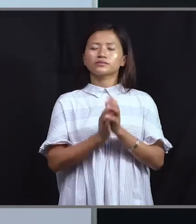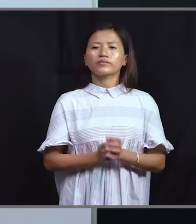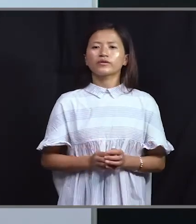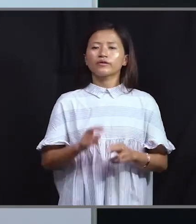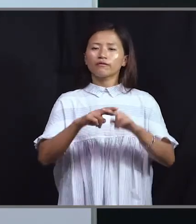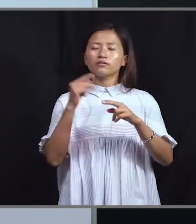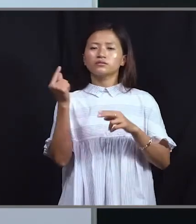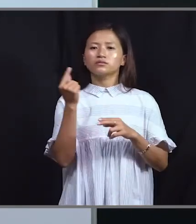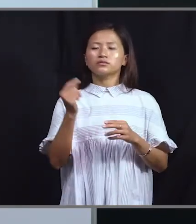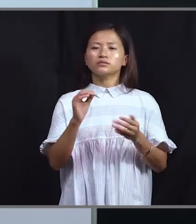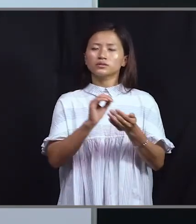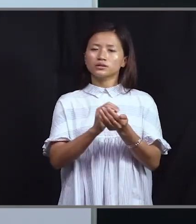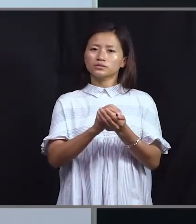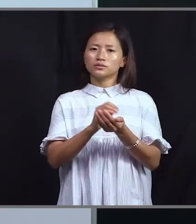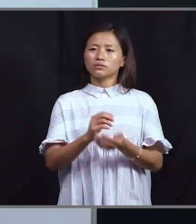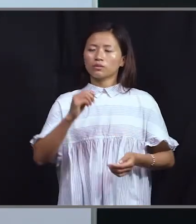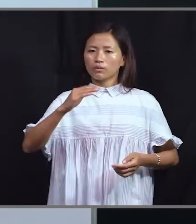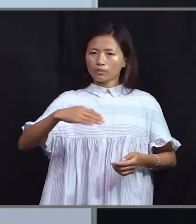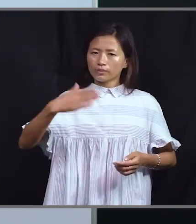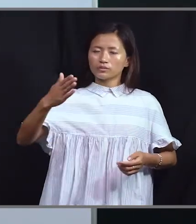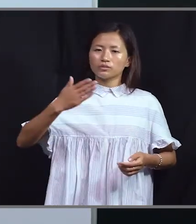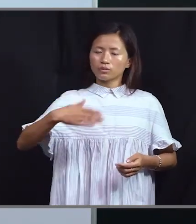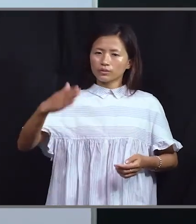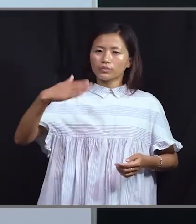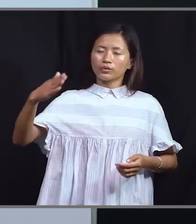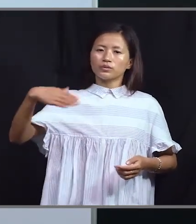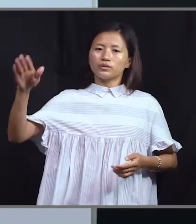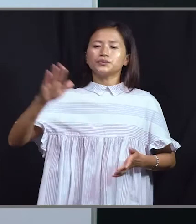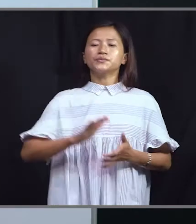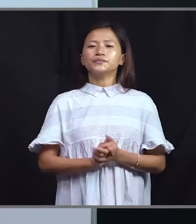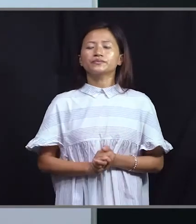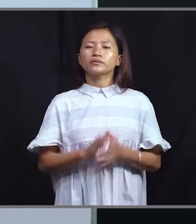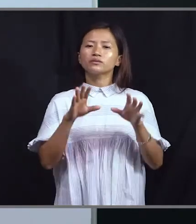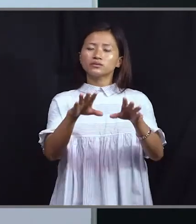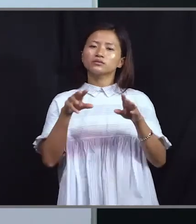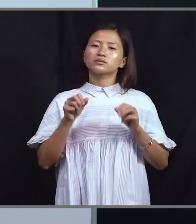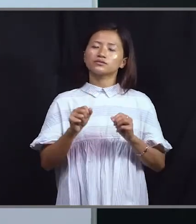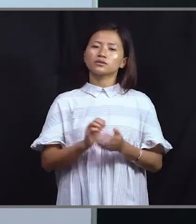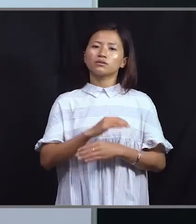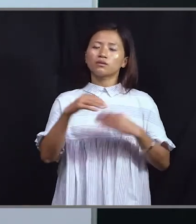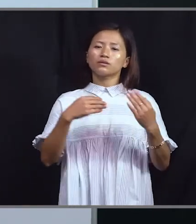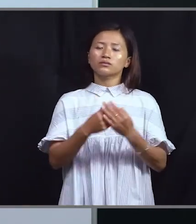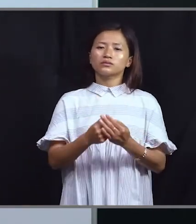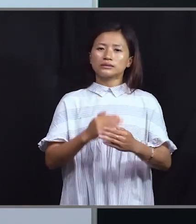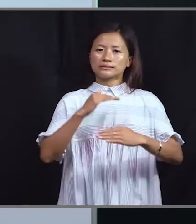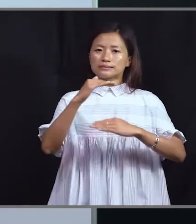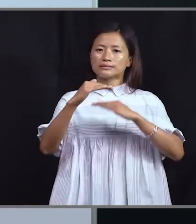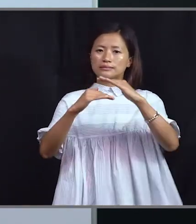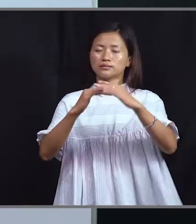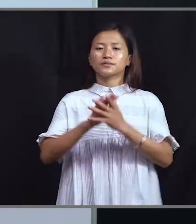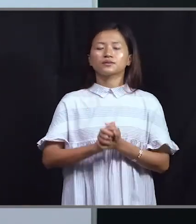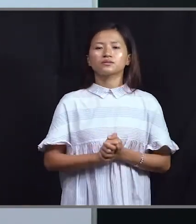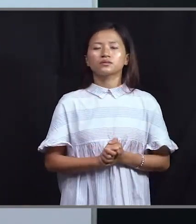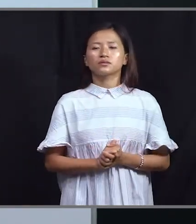this management keeps on going. That means an organization has achieved, all these steps, isn't it? And